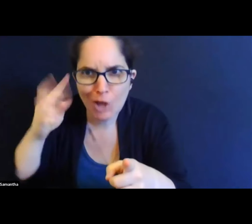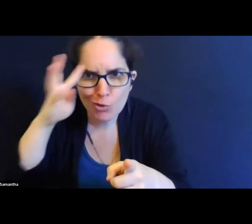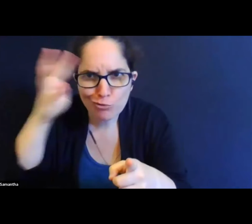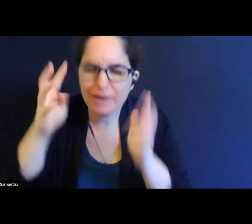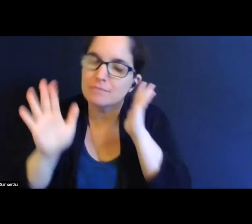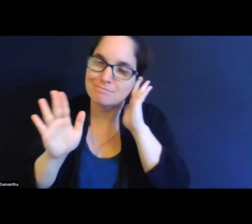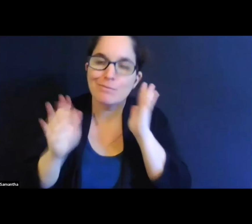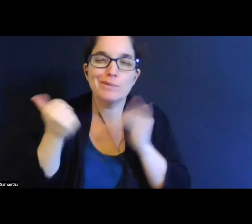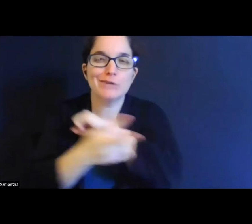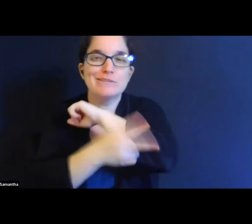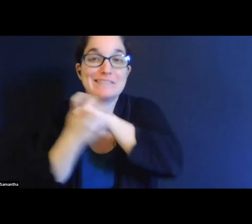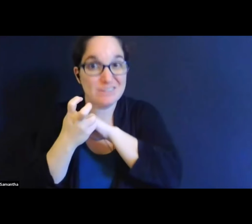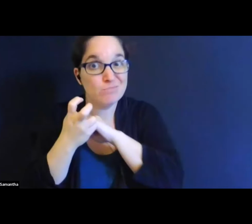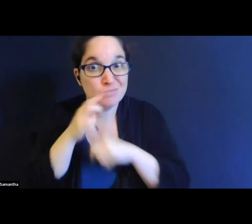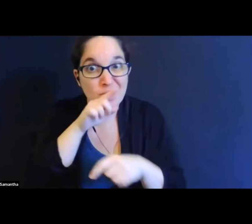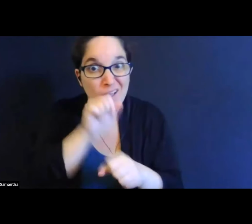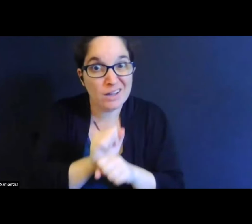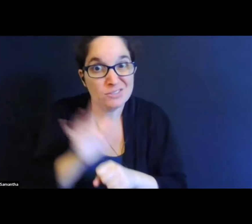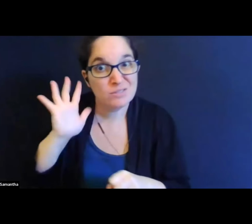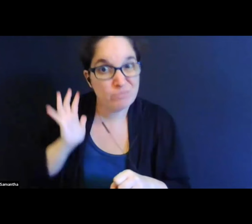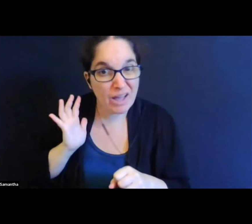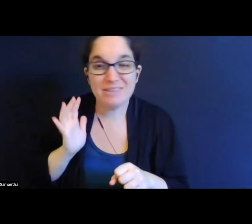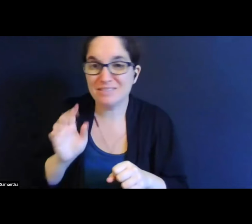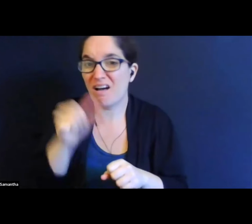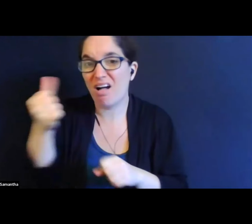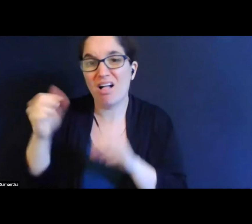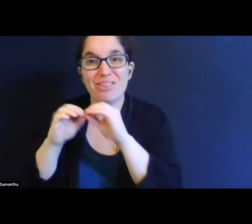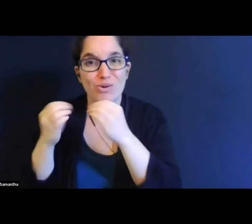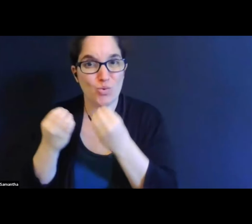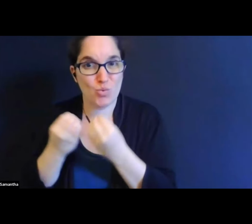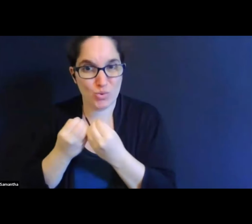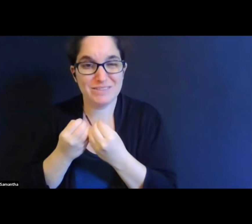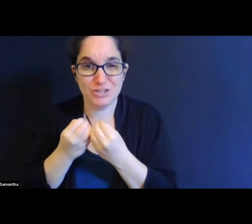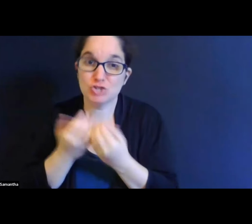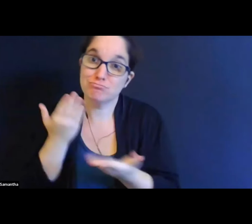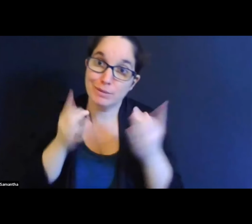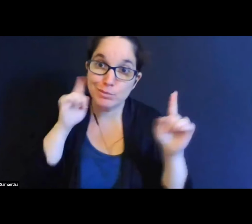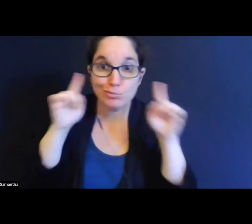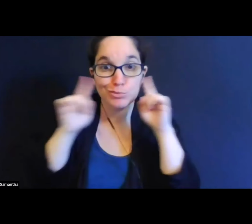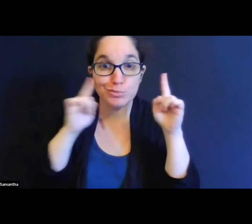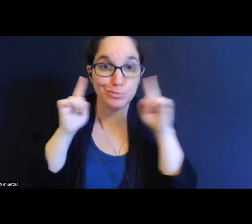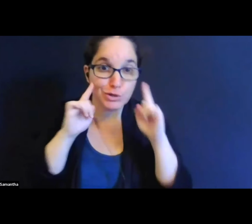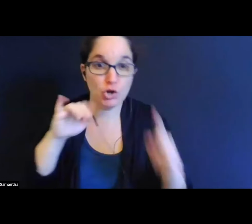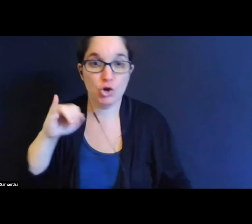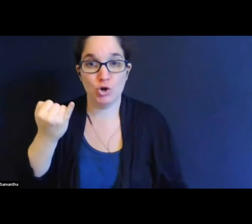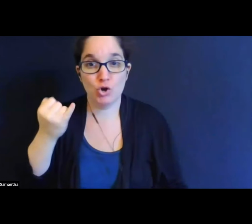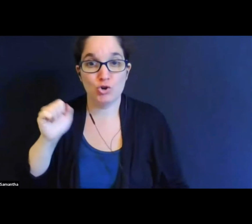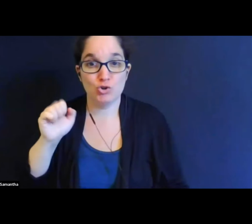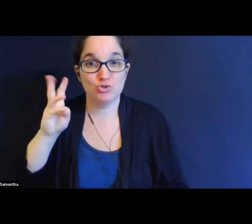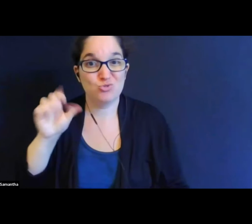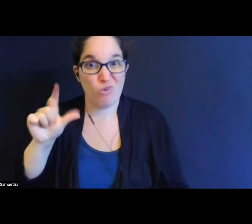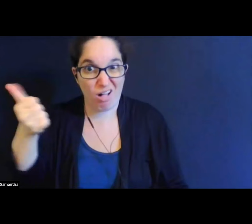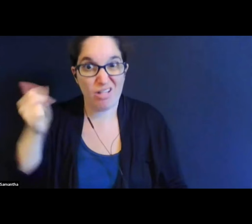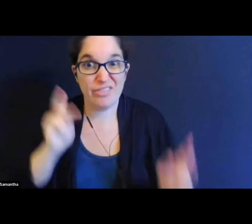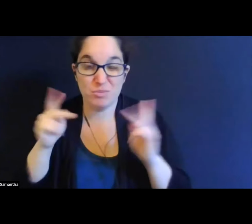that, but we have had organizations, and as you've heard me say, some of you, Jewel, take our curriculum